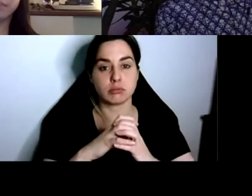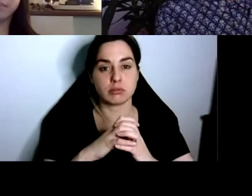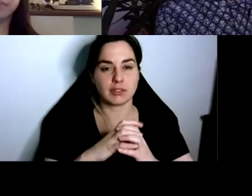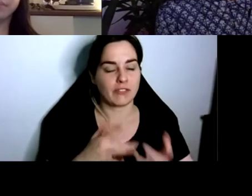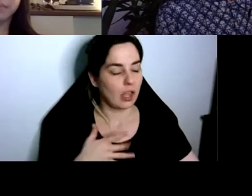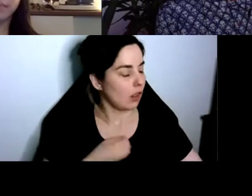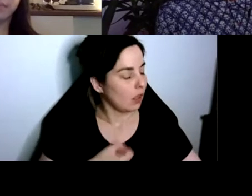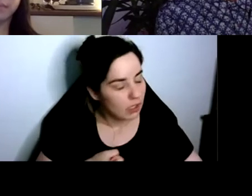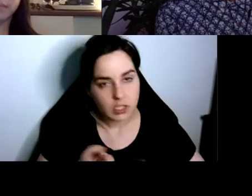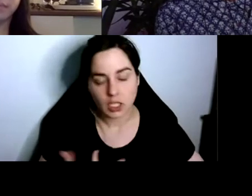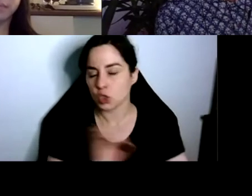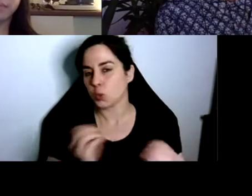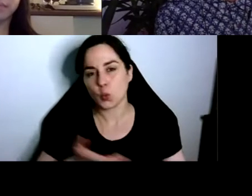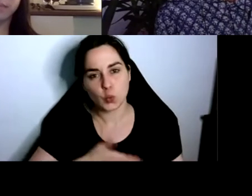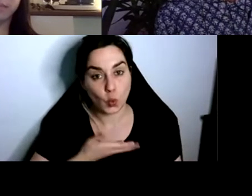communities?